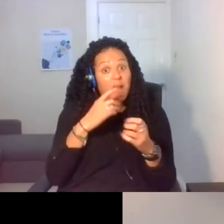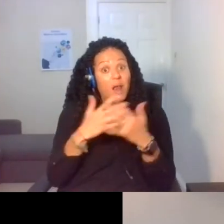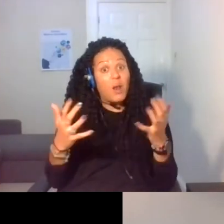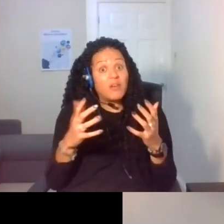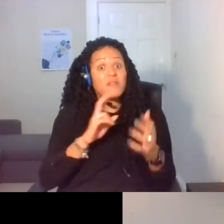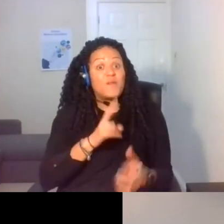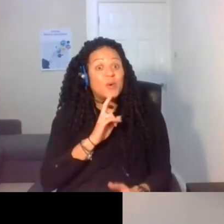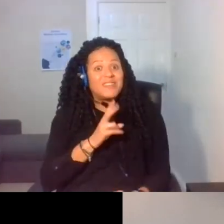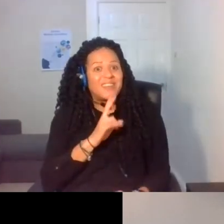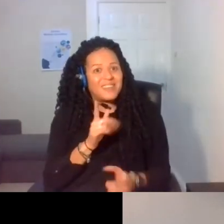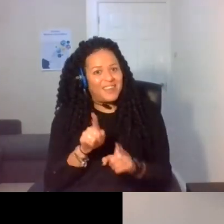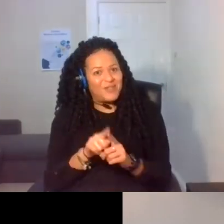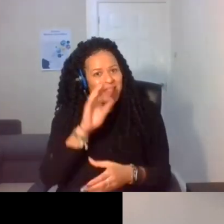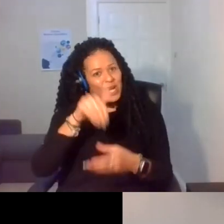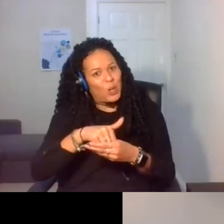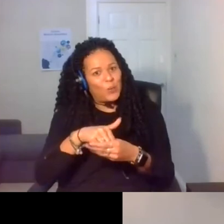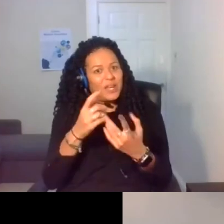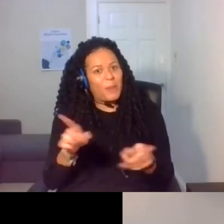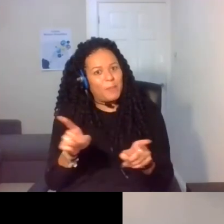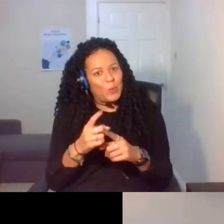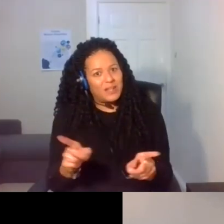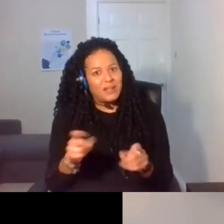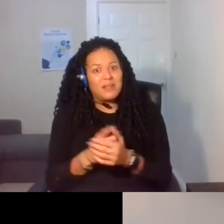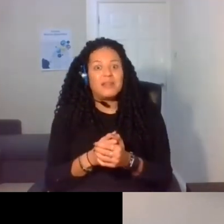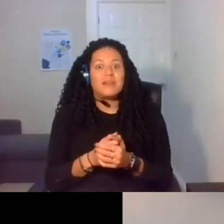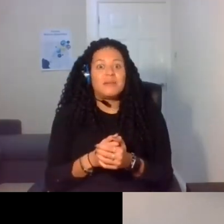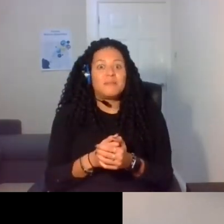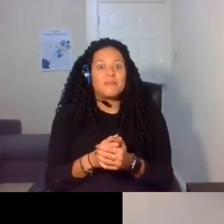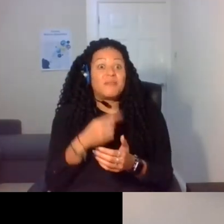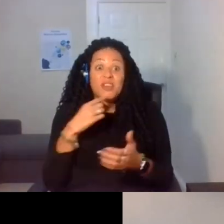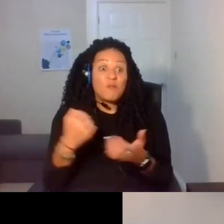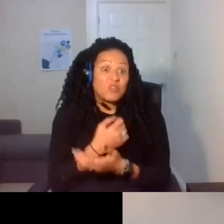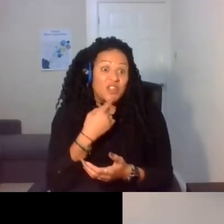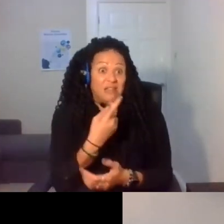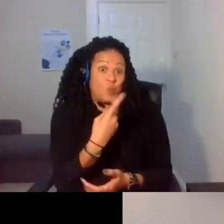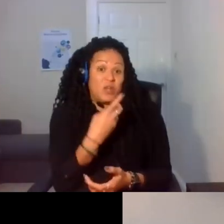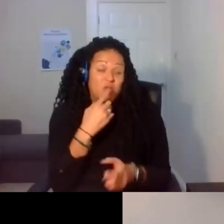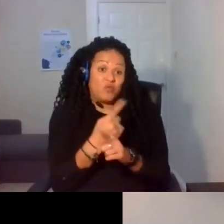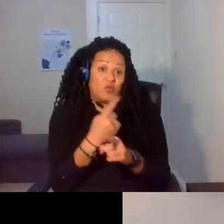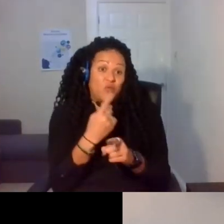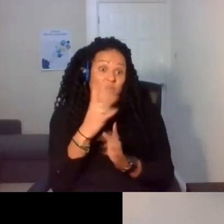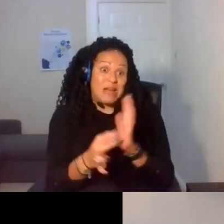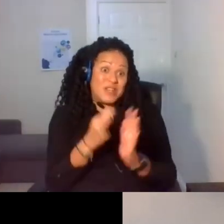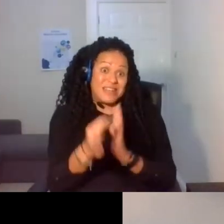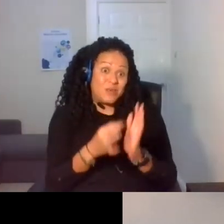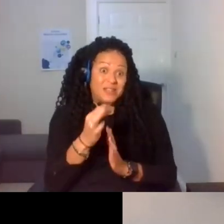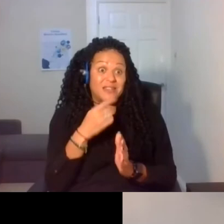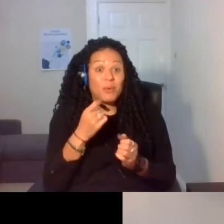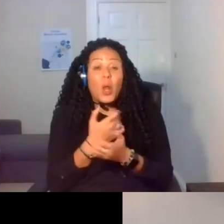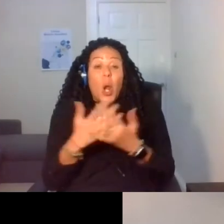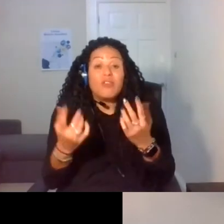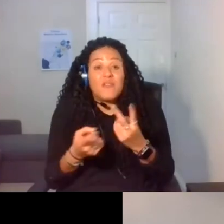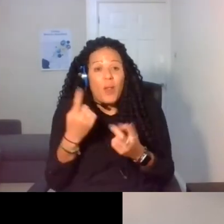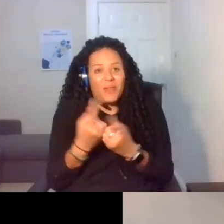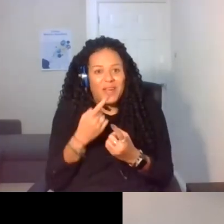of voices in this piece. Unfortunately, Isabelle and I could talk for hours, but we can't, because we've got lots of other interesting things to move on